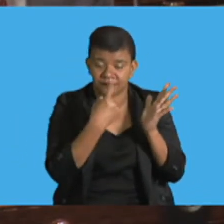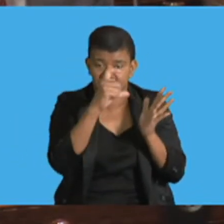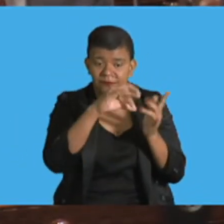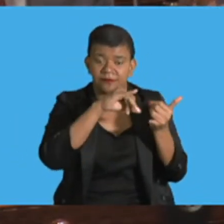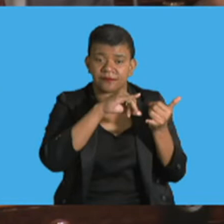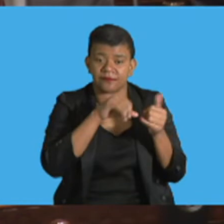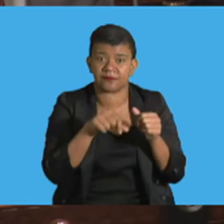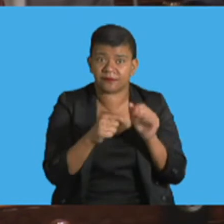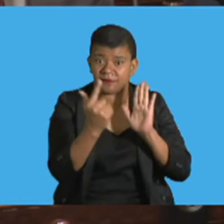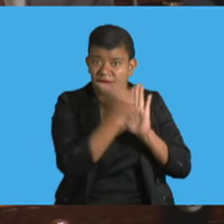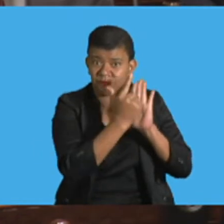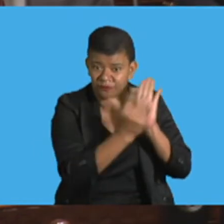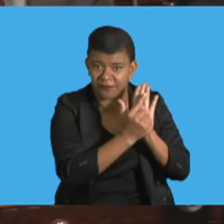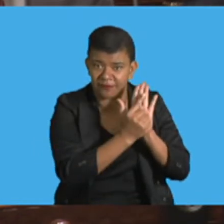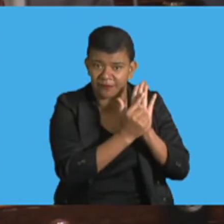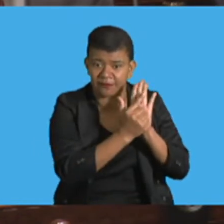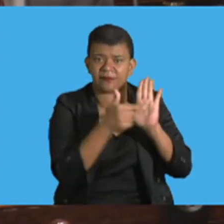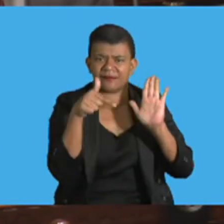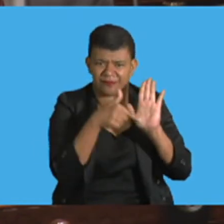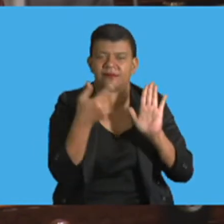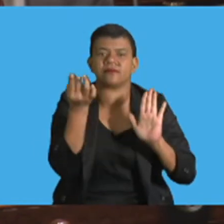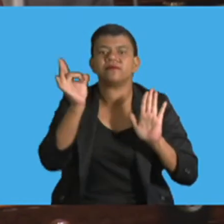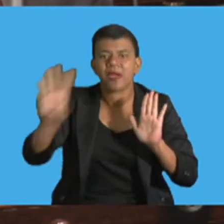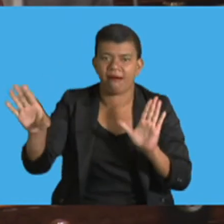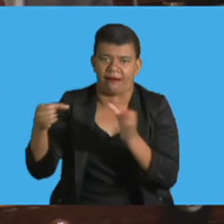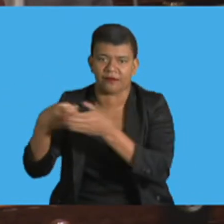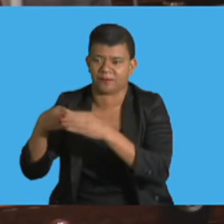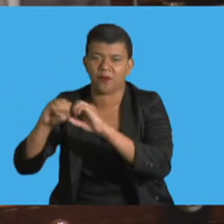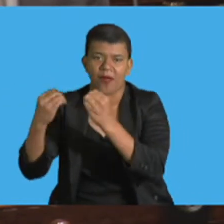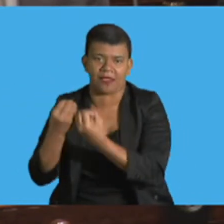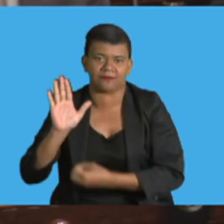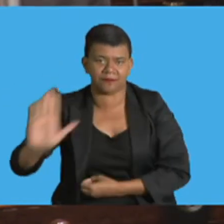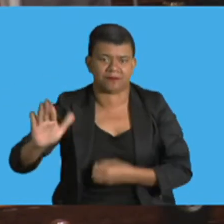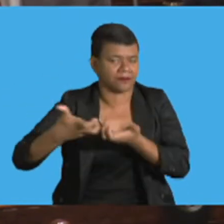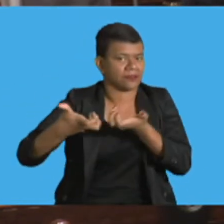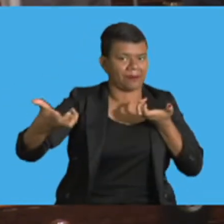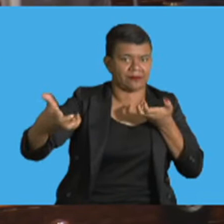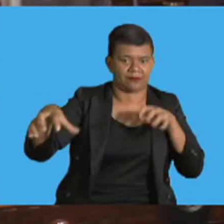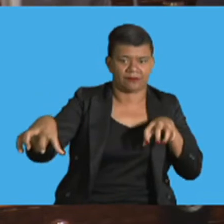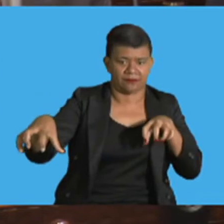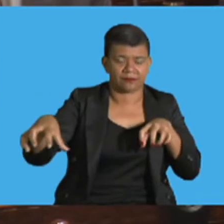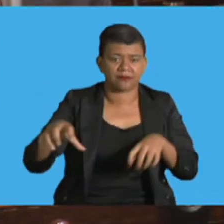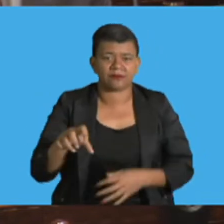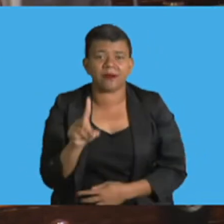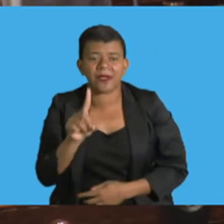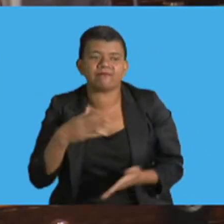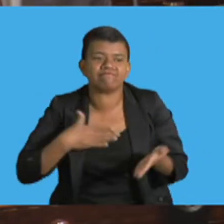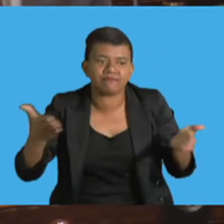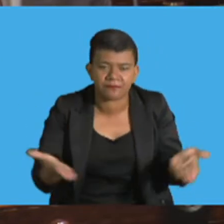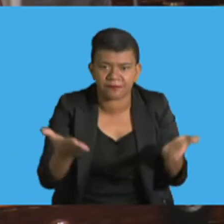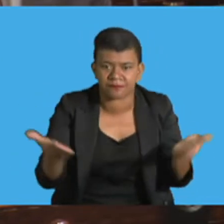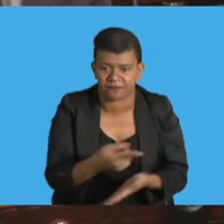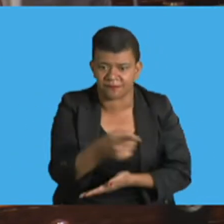know, Honourable Prasad comes and says, I've heard this, somebody told me this, about individual taxpayers. I love him to tell